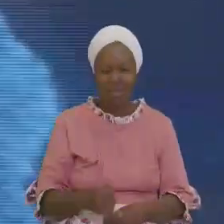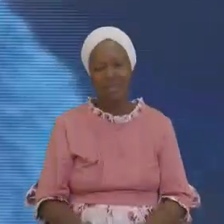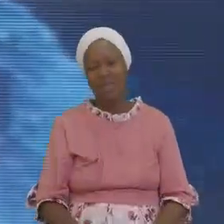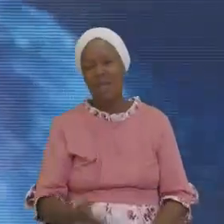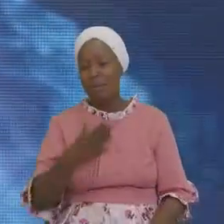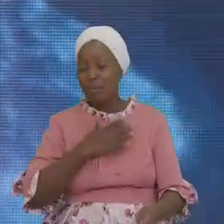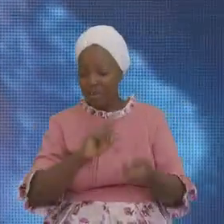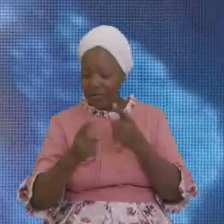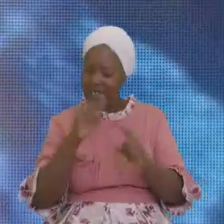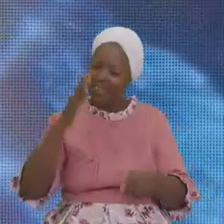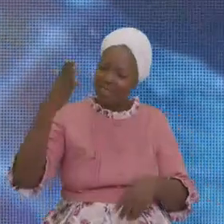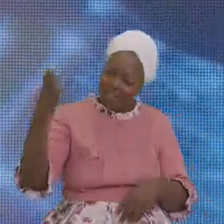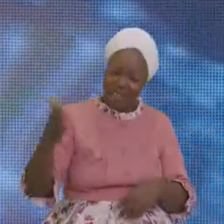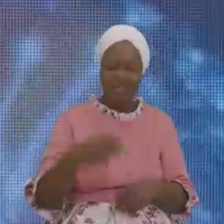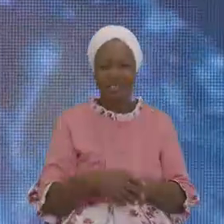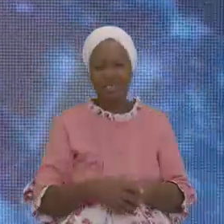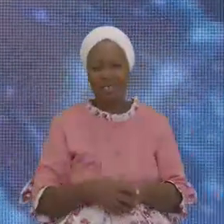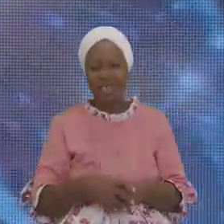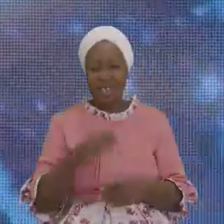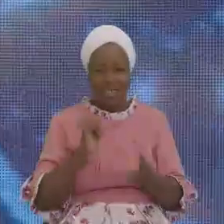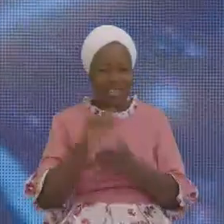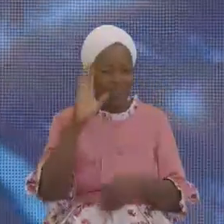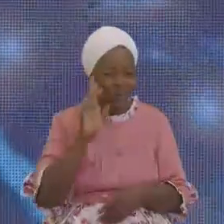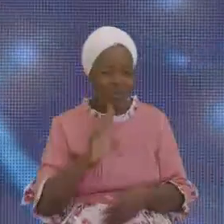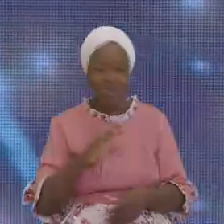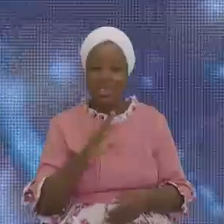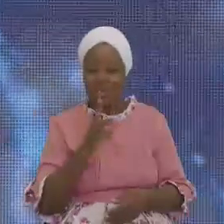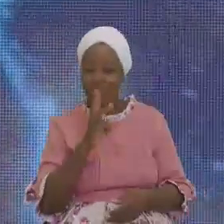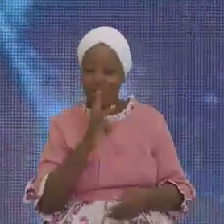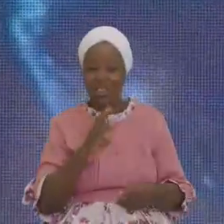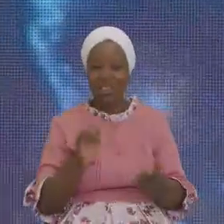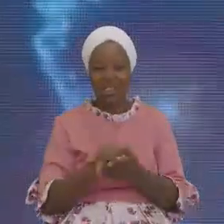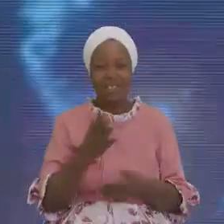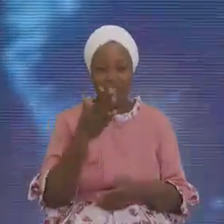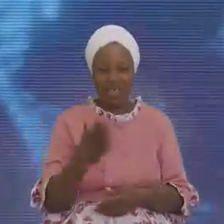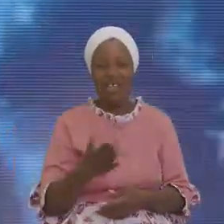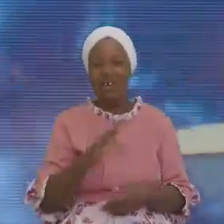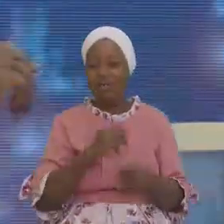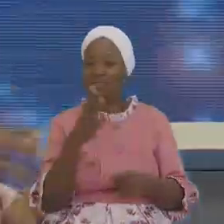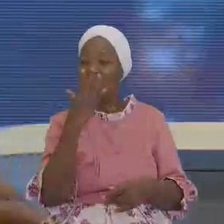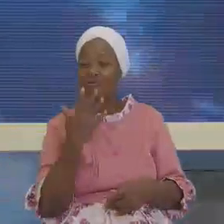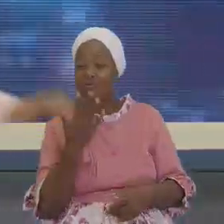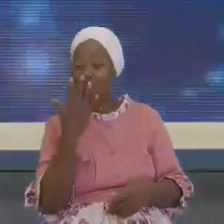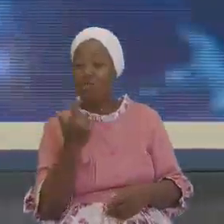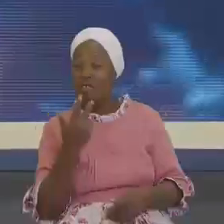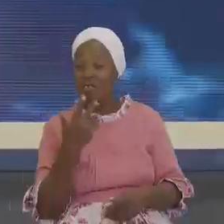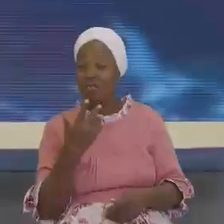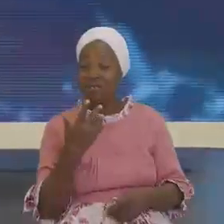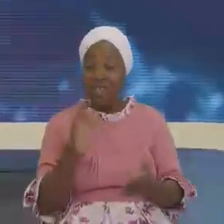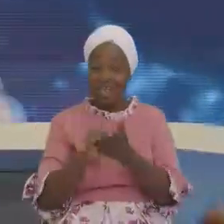there. The watercolor for coloring is there. All the crayon